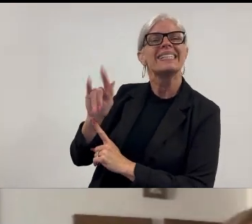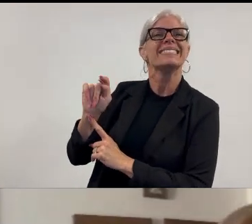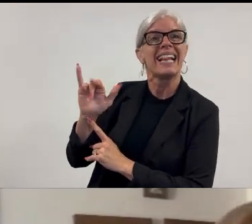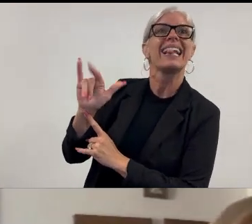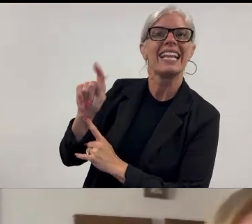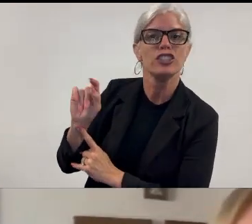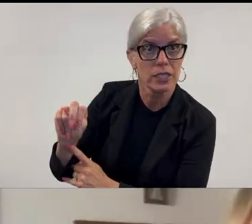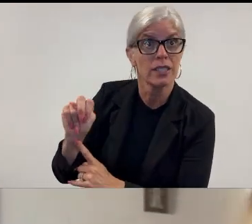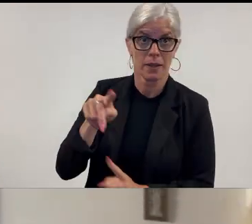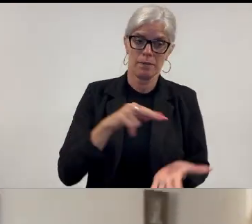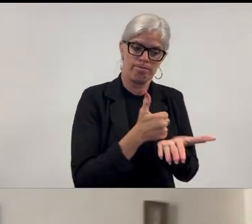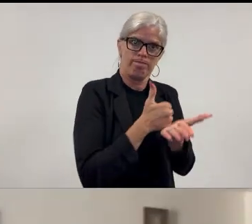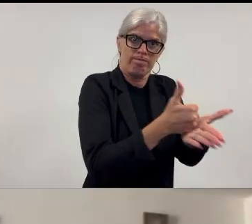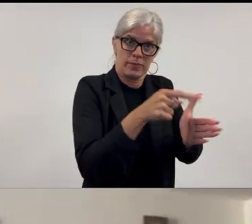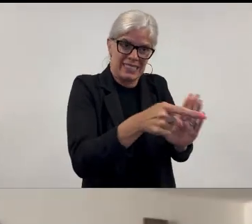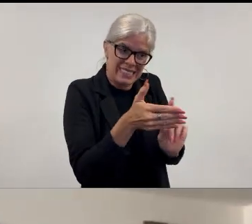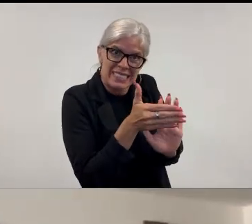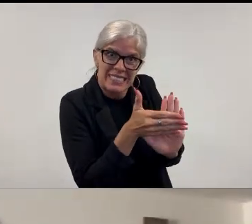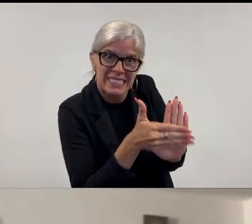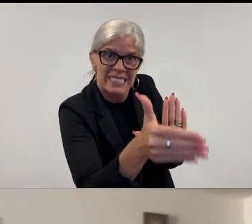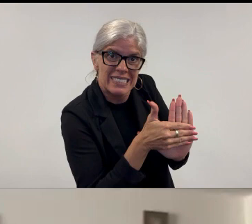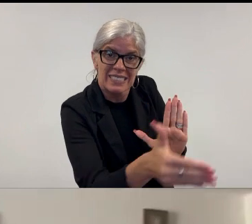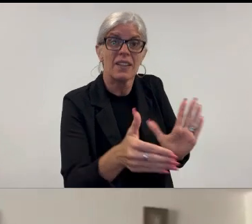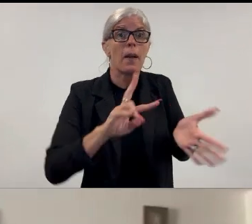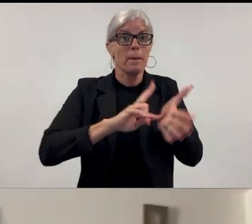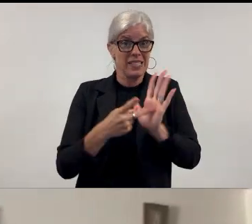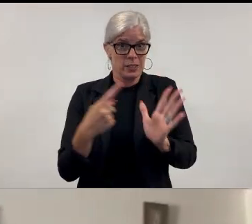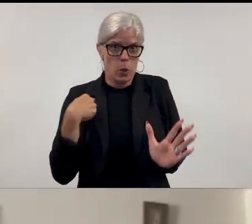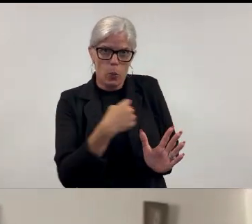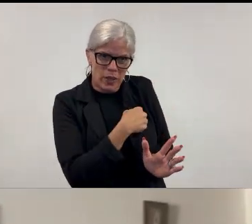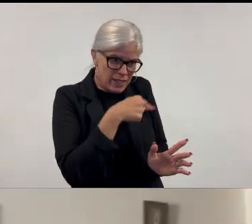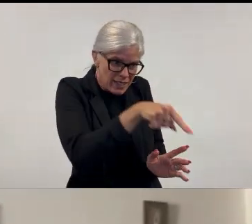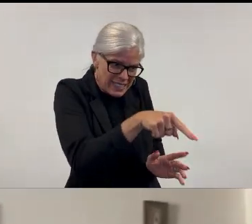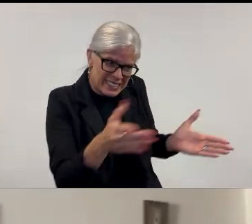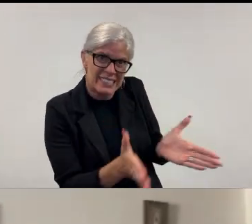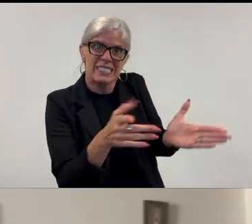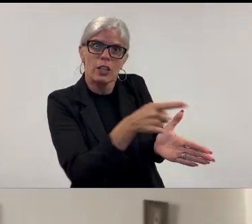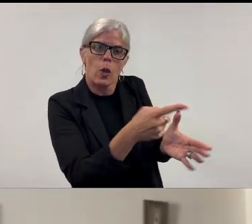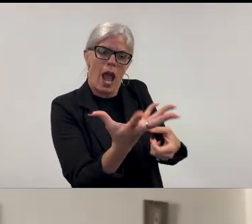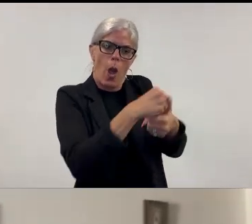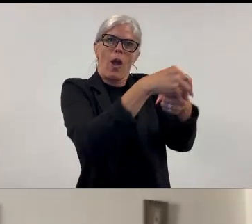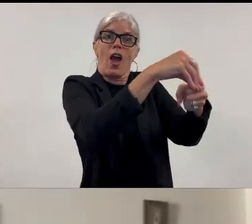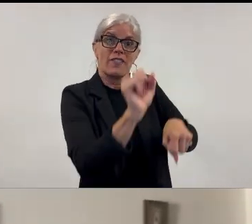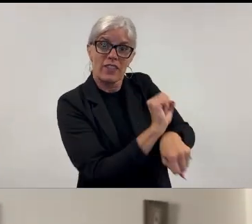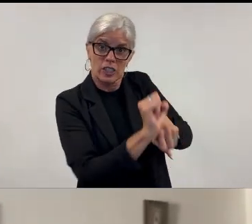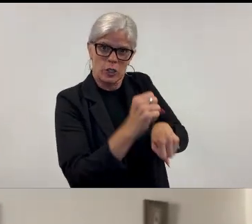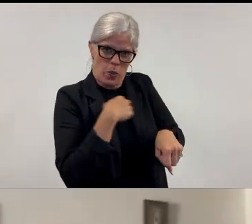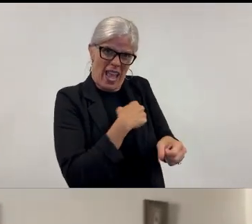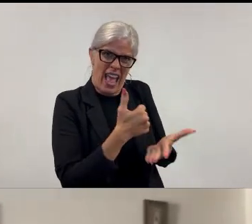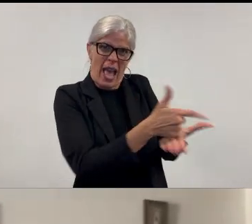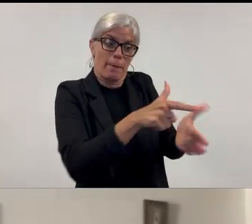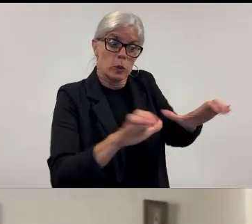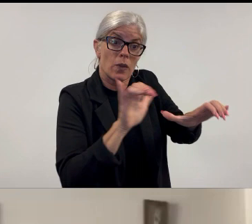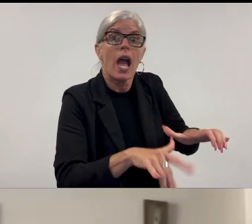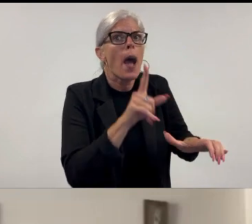we acquire function as opposed to we restore function. Another thing that I want to